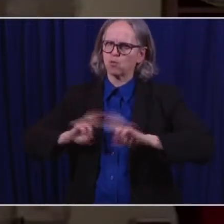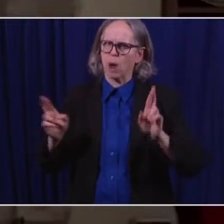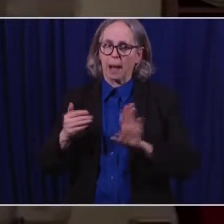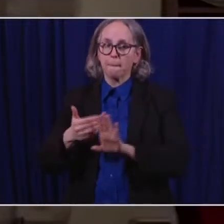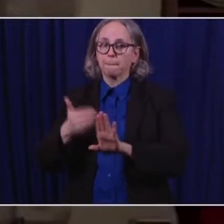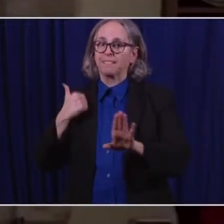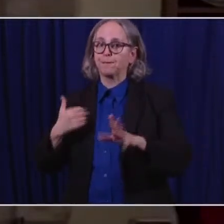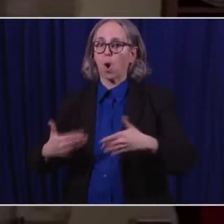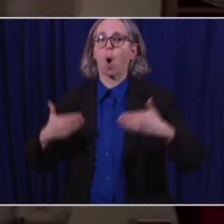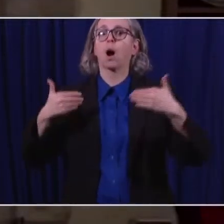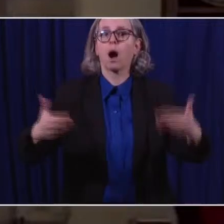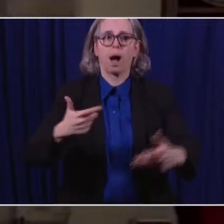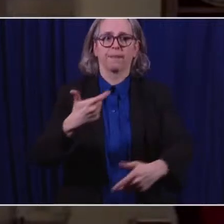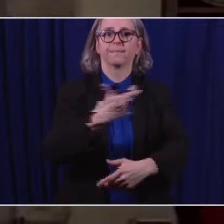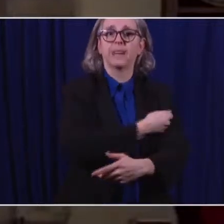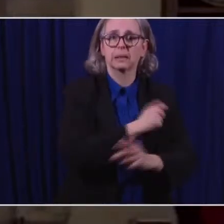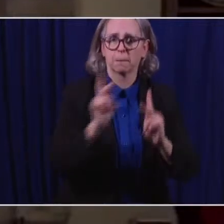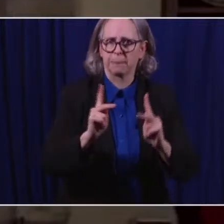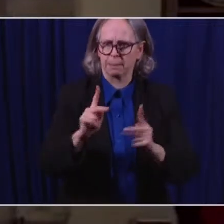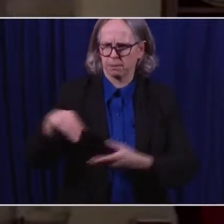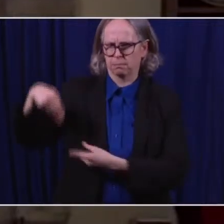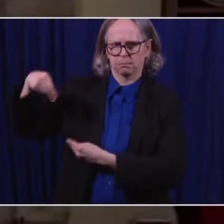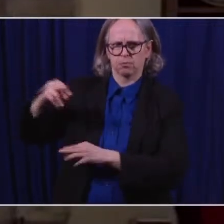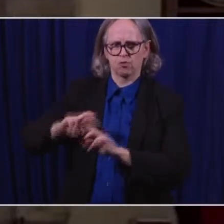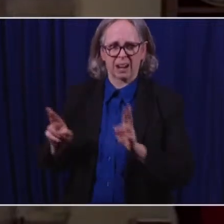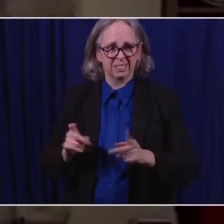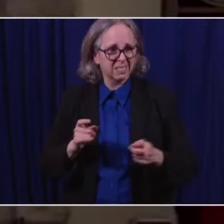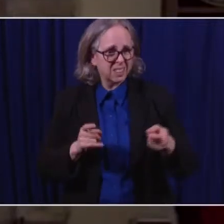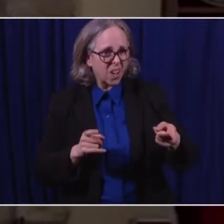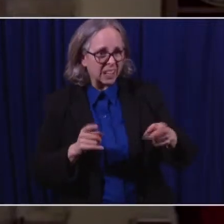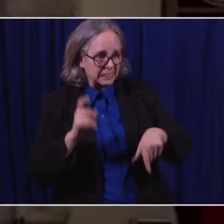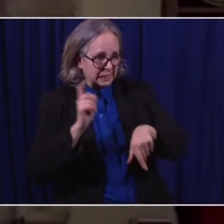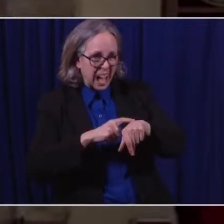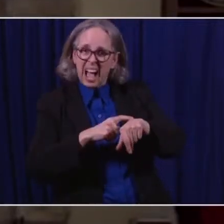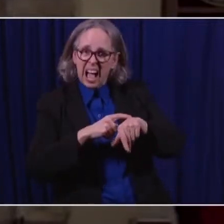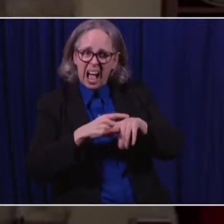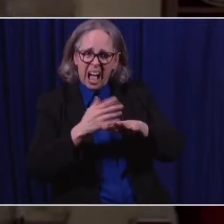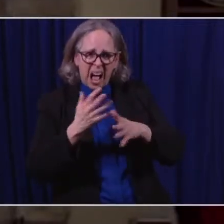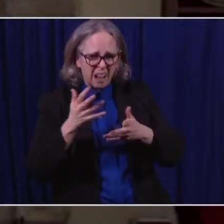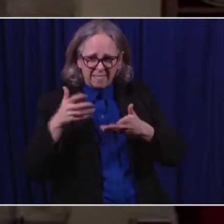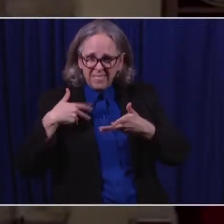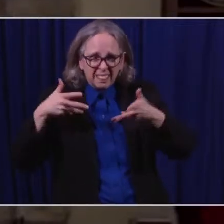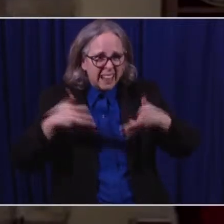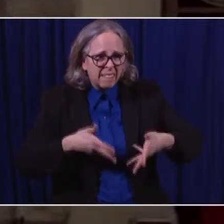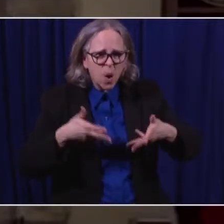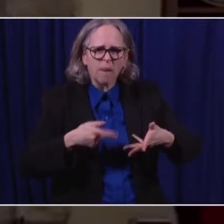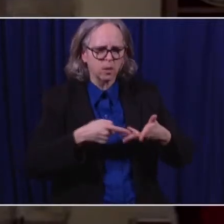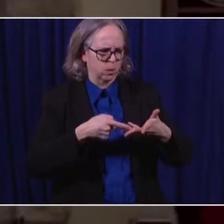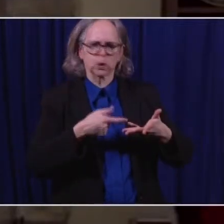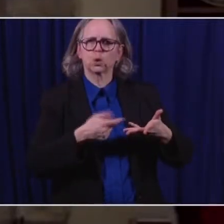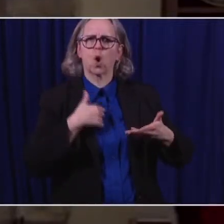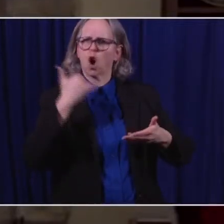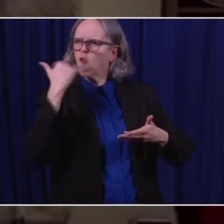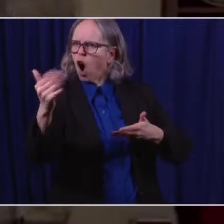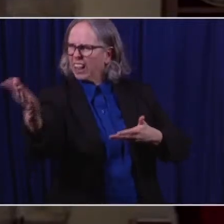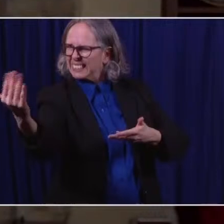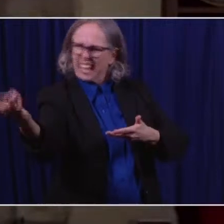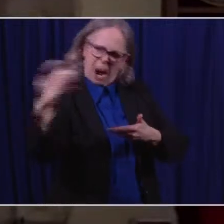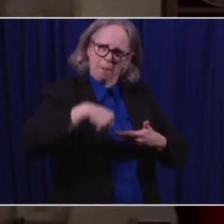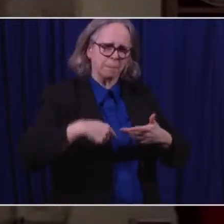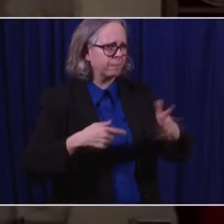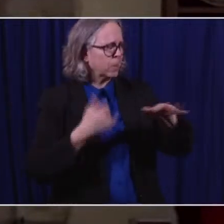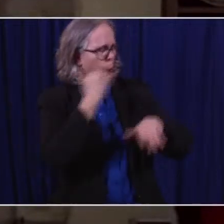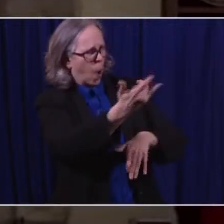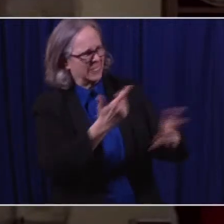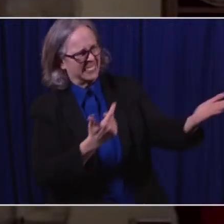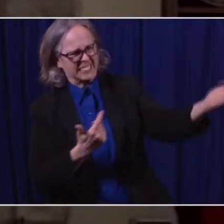in fact somebody is a no-show. With the great demand that we have out here, I know most of the